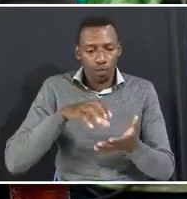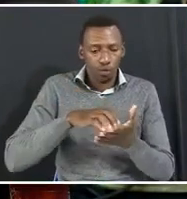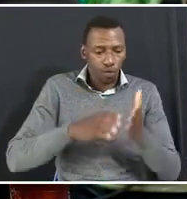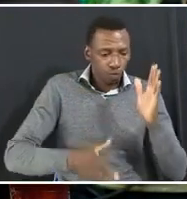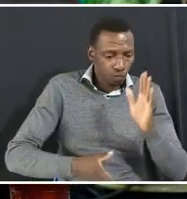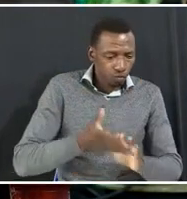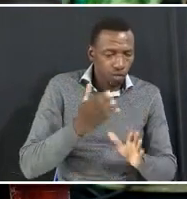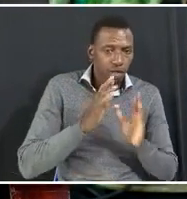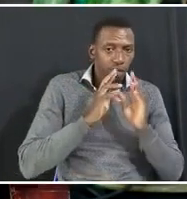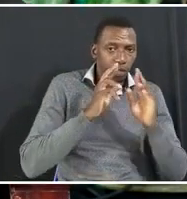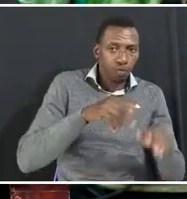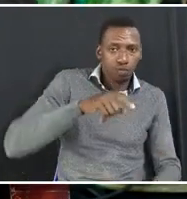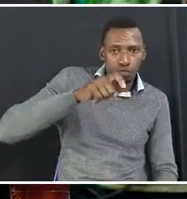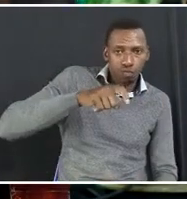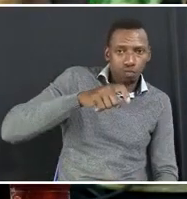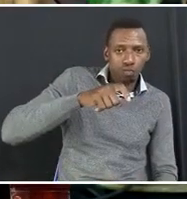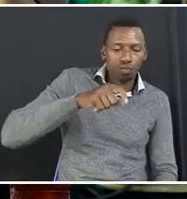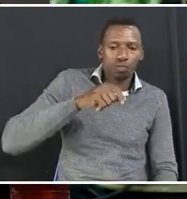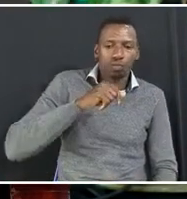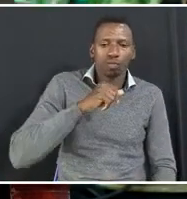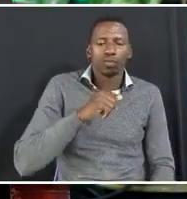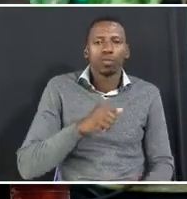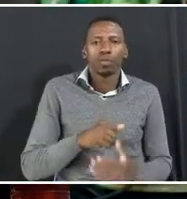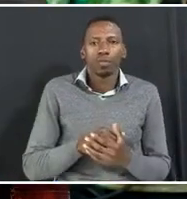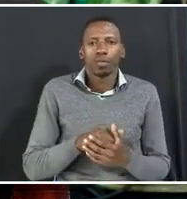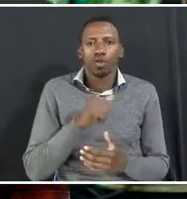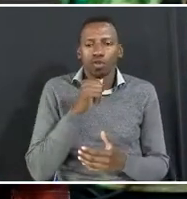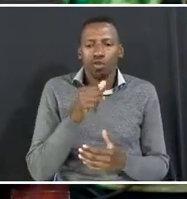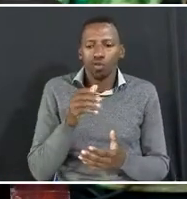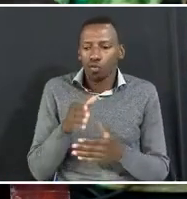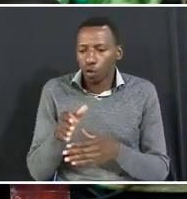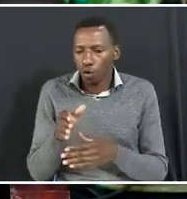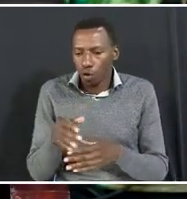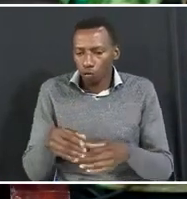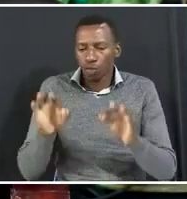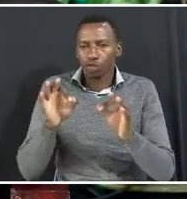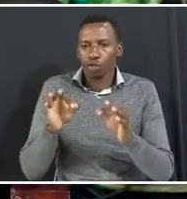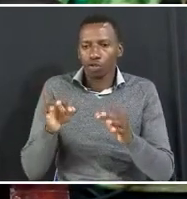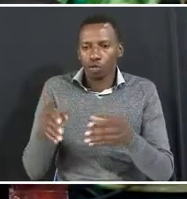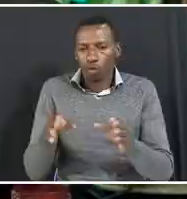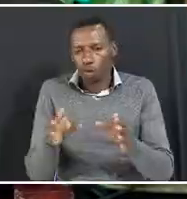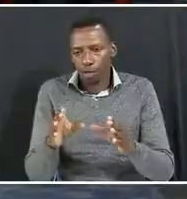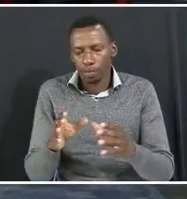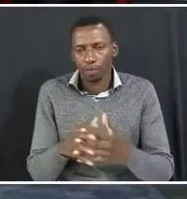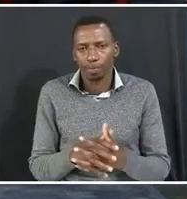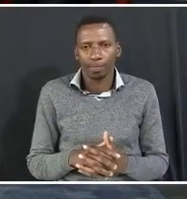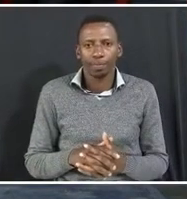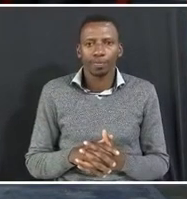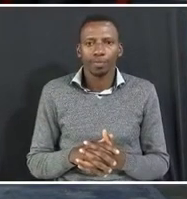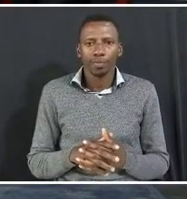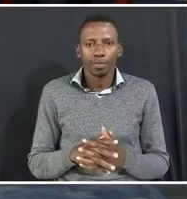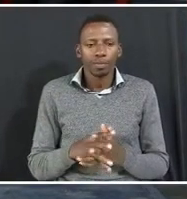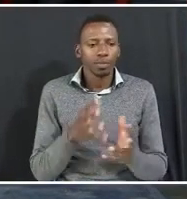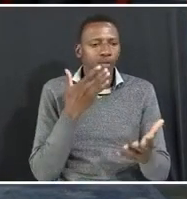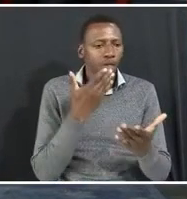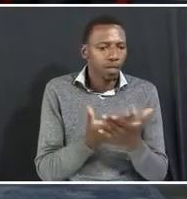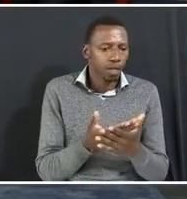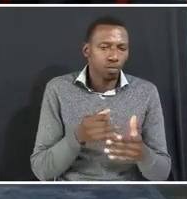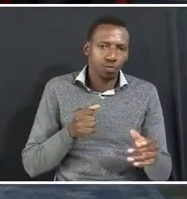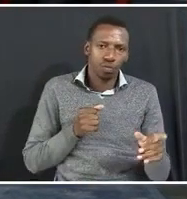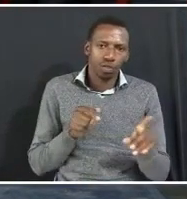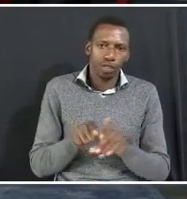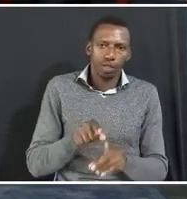need without going through channels of administration. Okay. Yeah. Thank you, Sister Martha, for that